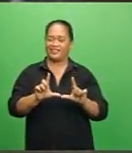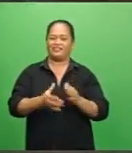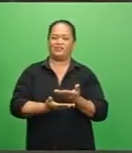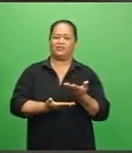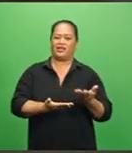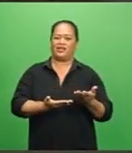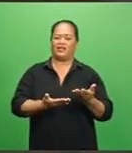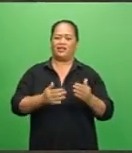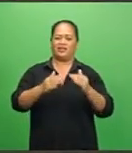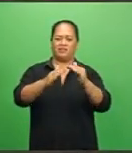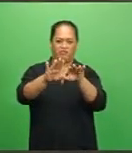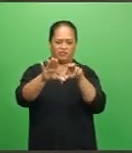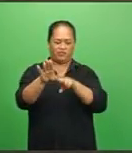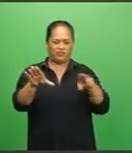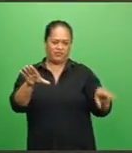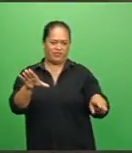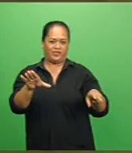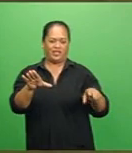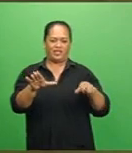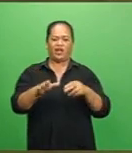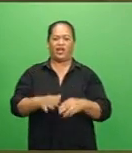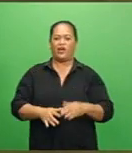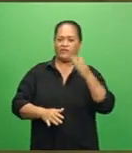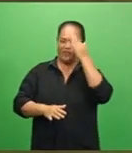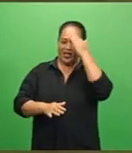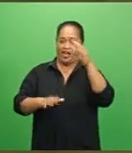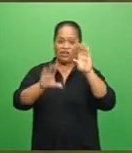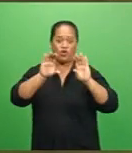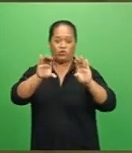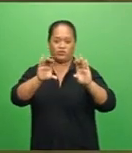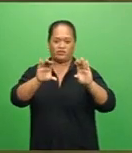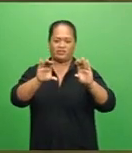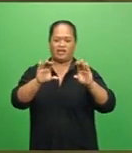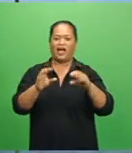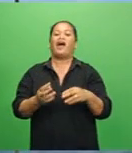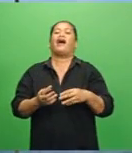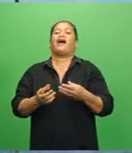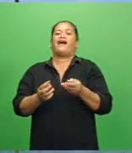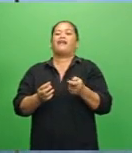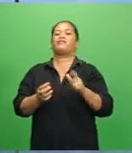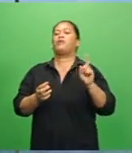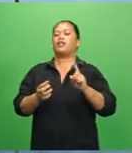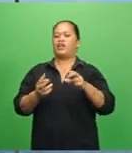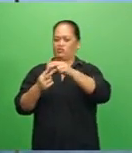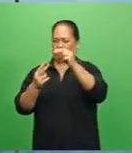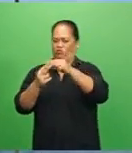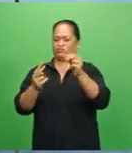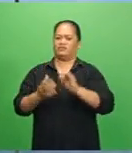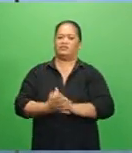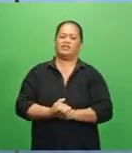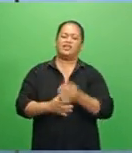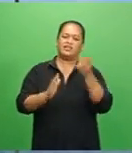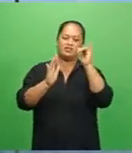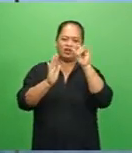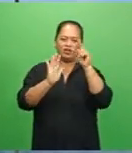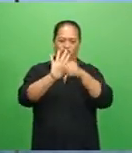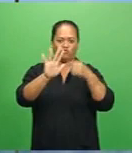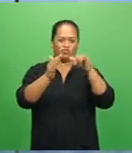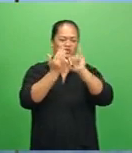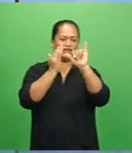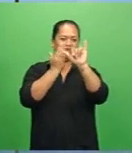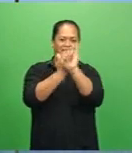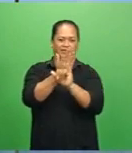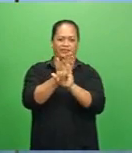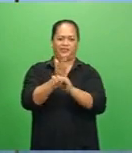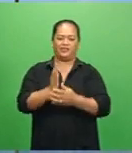head coach of Lautoka in October after being appointed in July. Making the cut to participate in